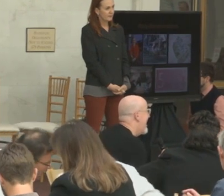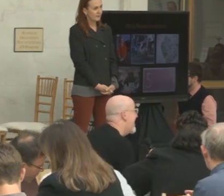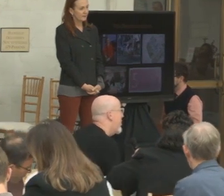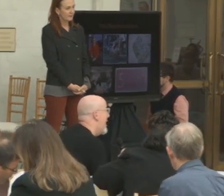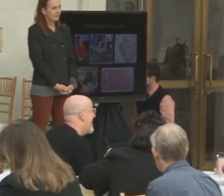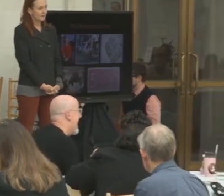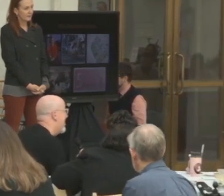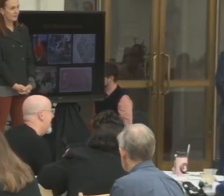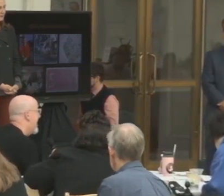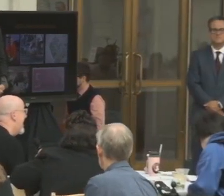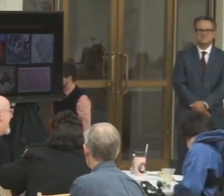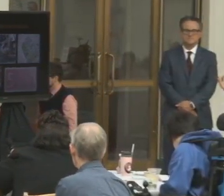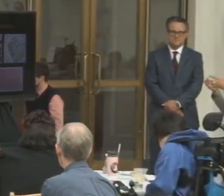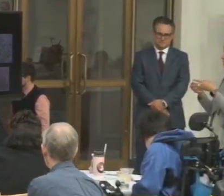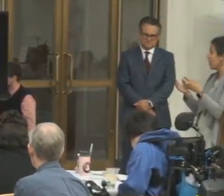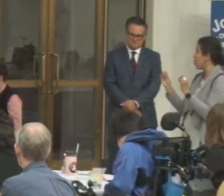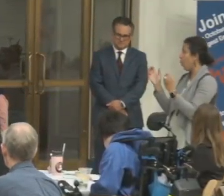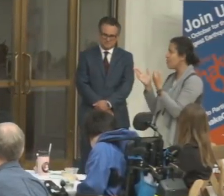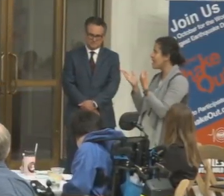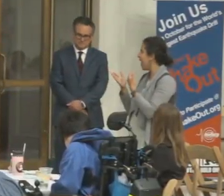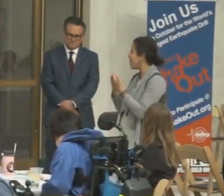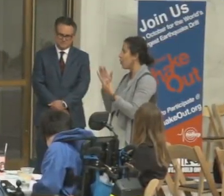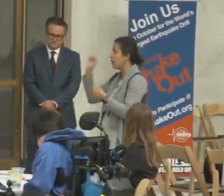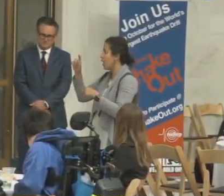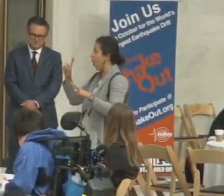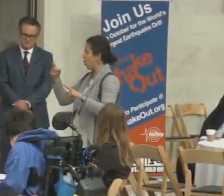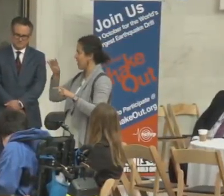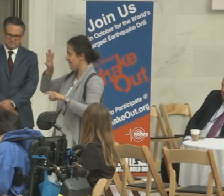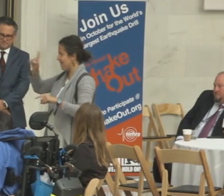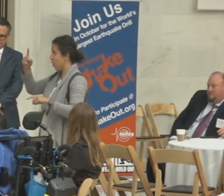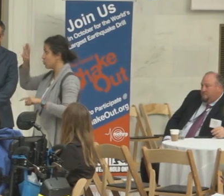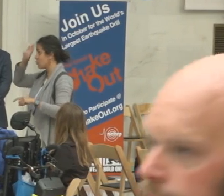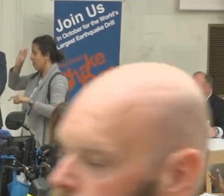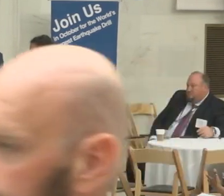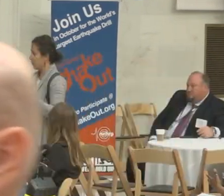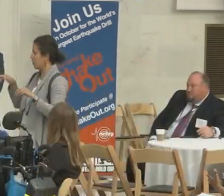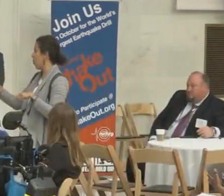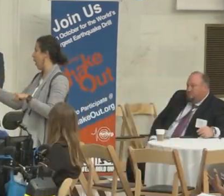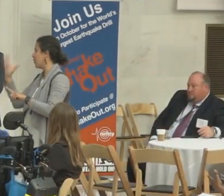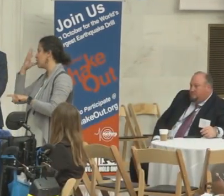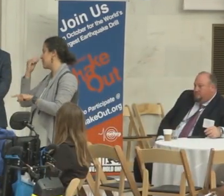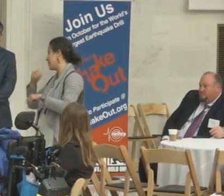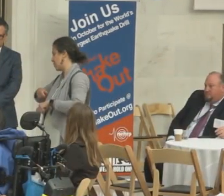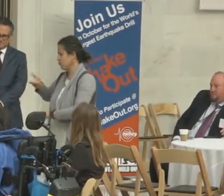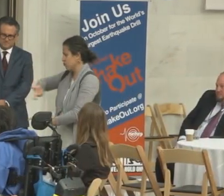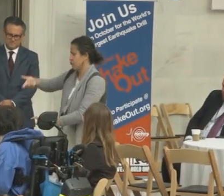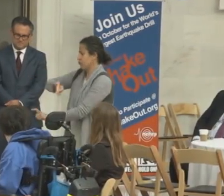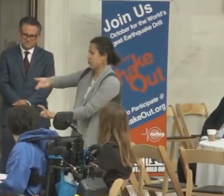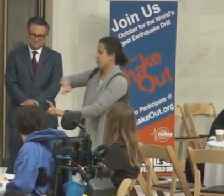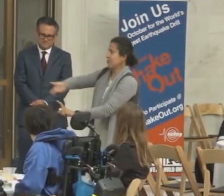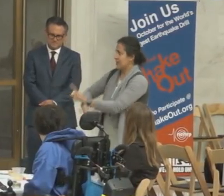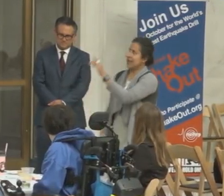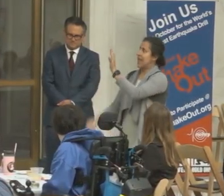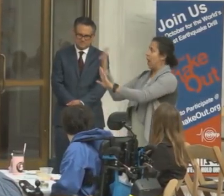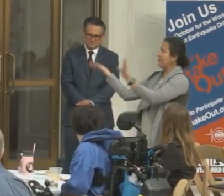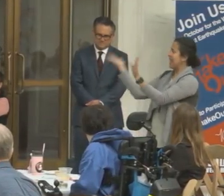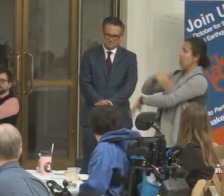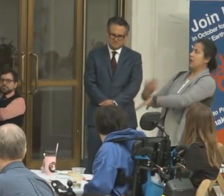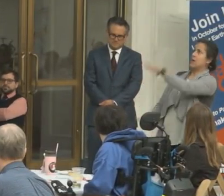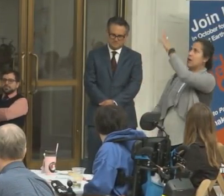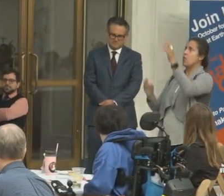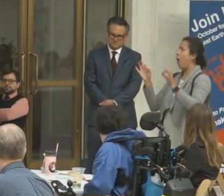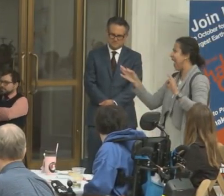And so that's one example. And there's another family that was deaf. While they were asleep, the